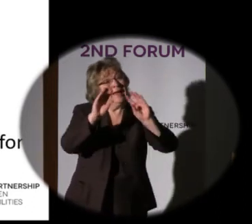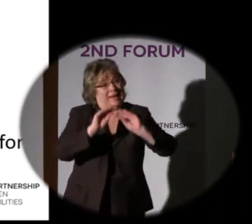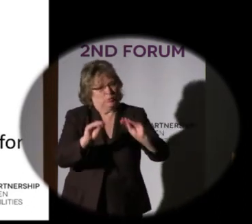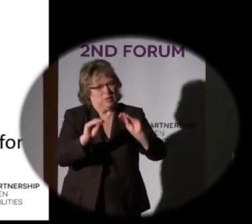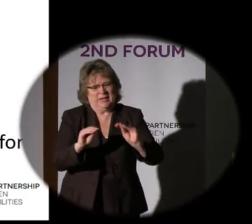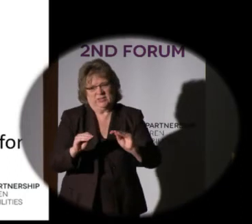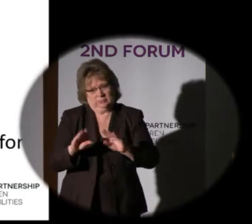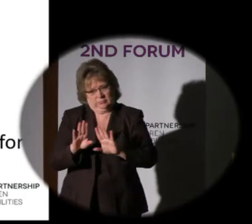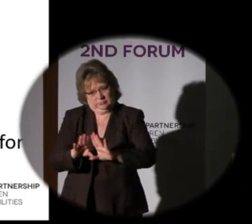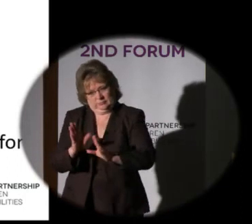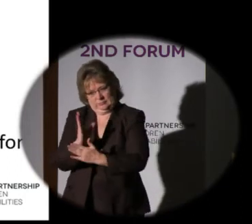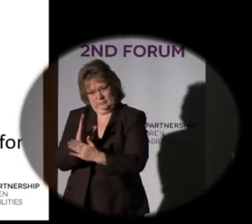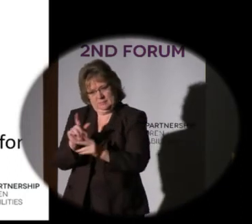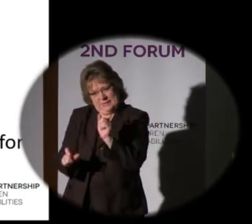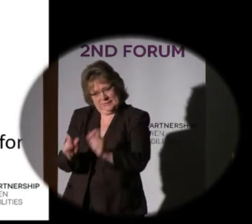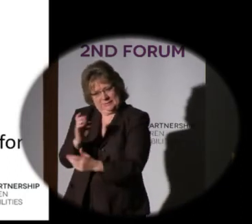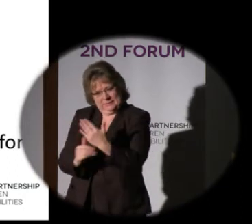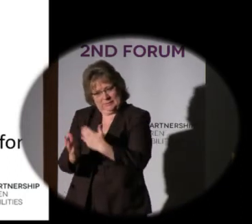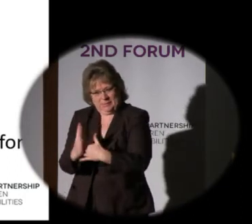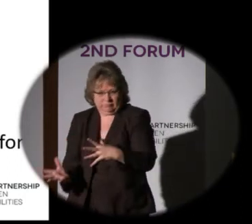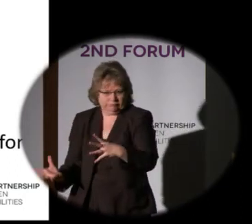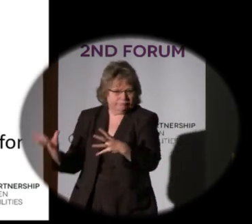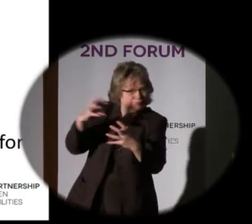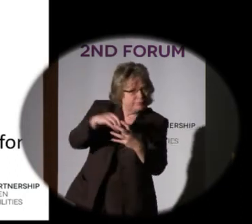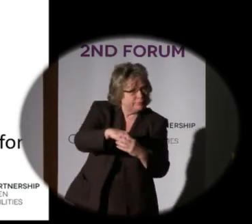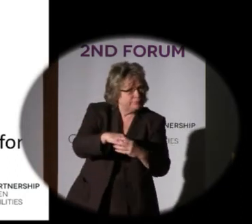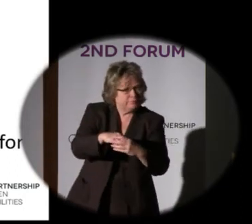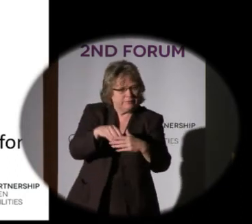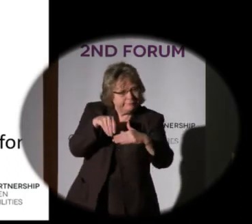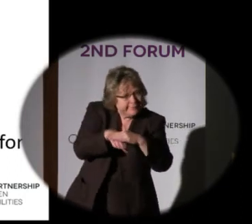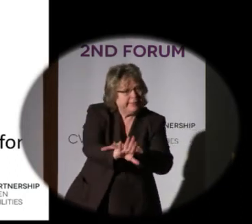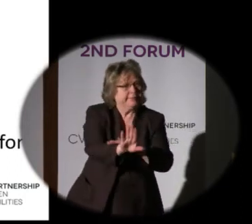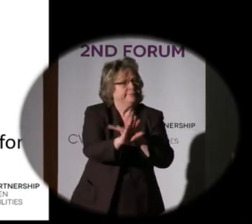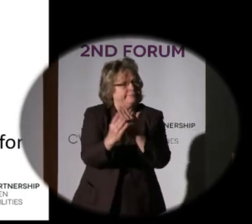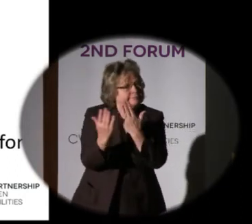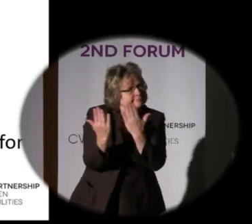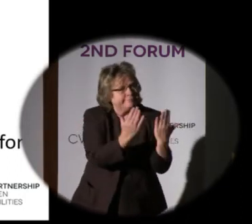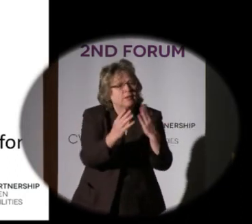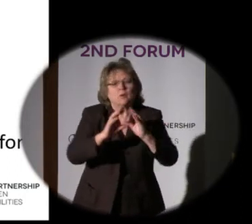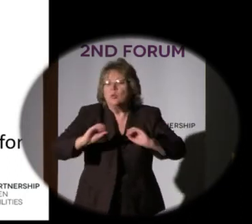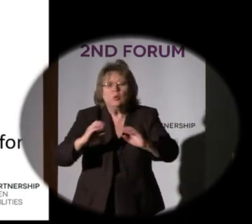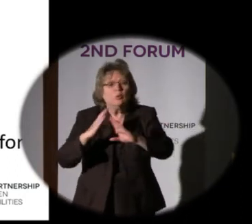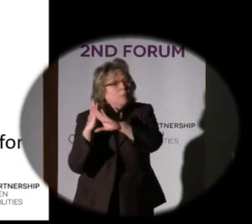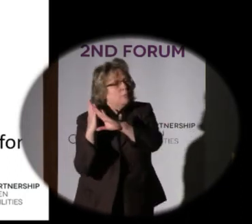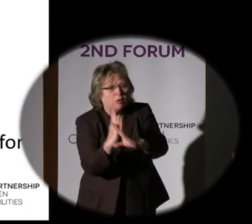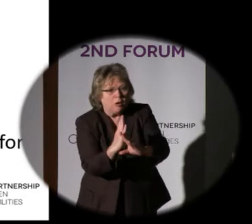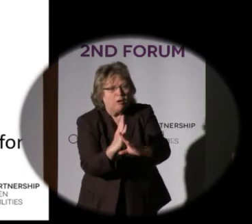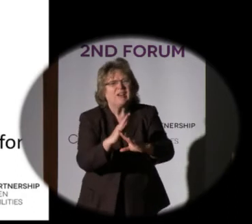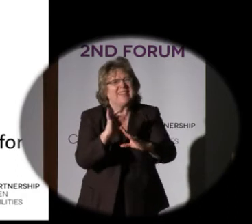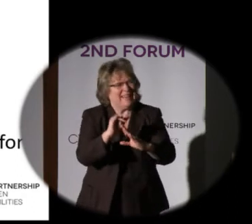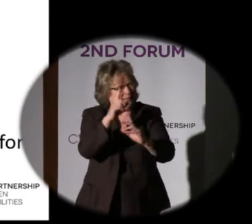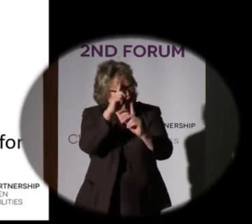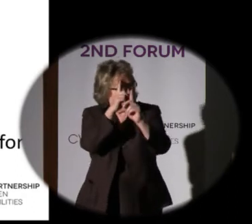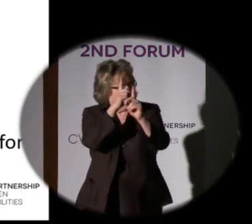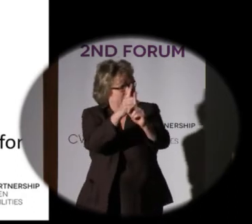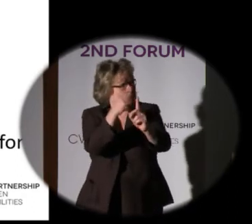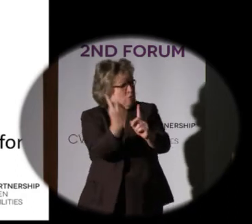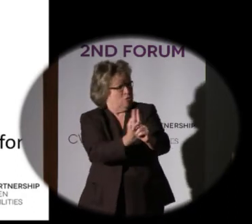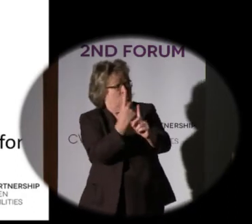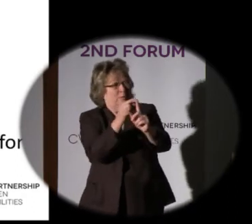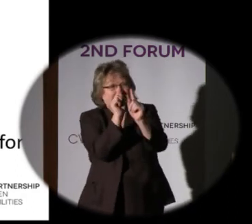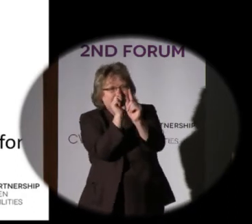Again, this has been done with our partners at UNESCO, and this has really been the beginning of now creating a